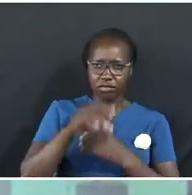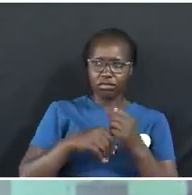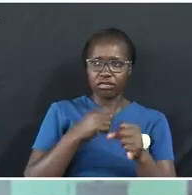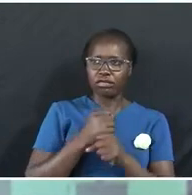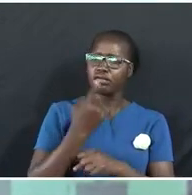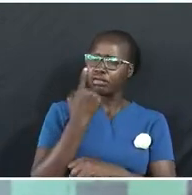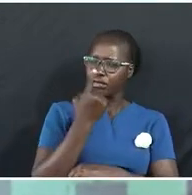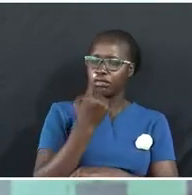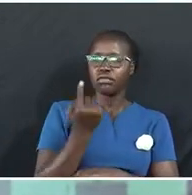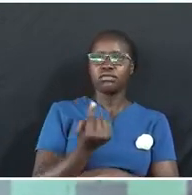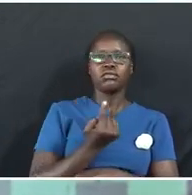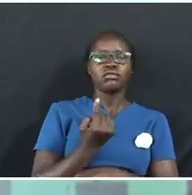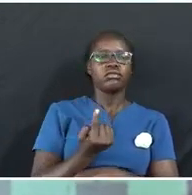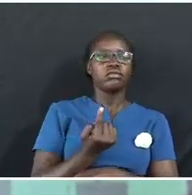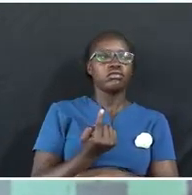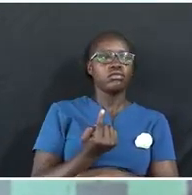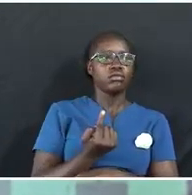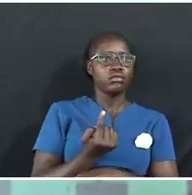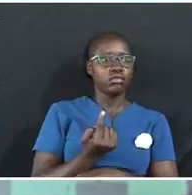Only one.